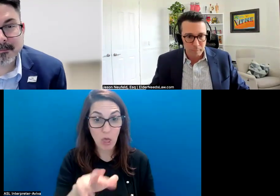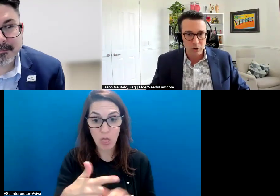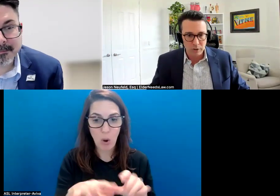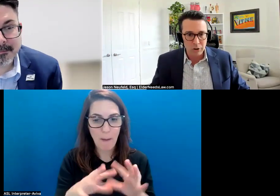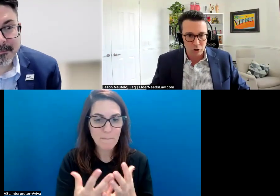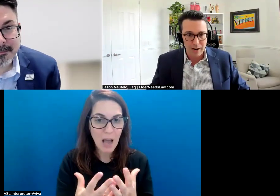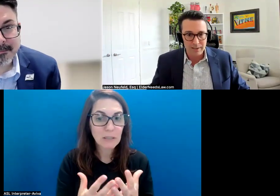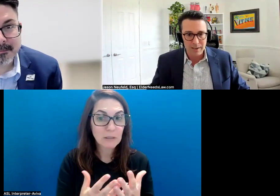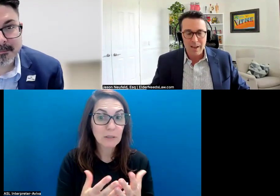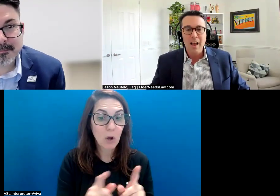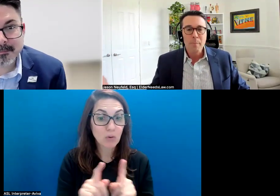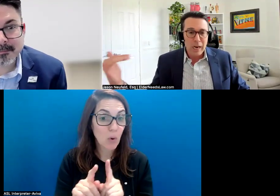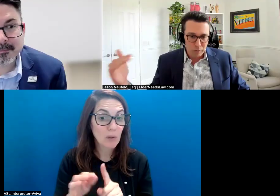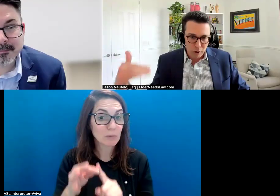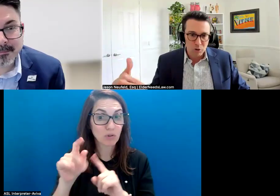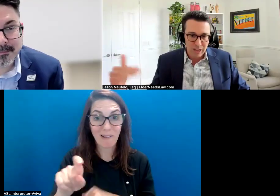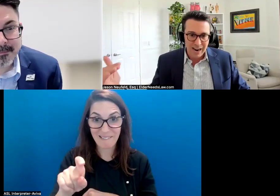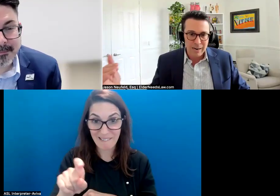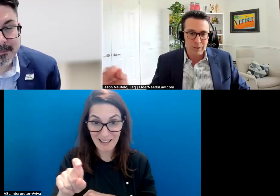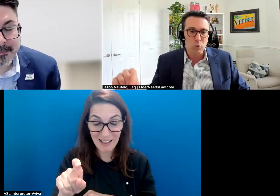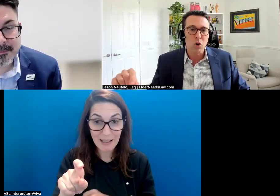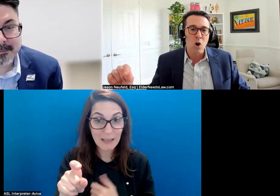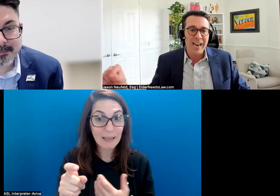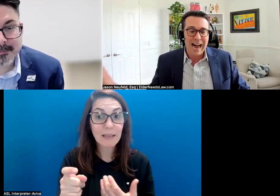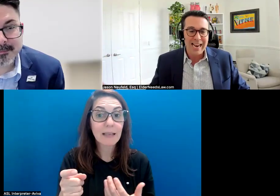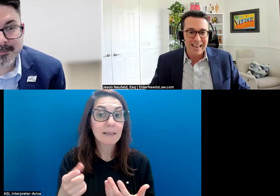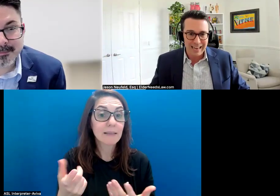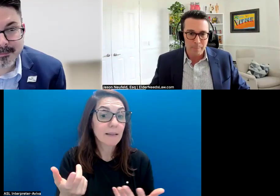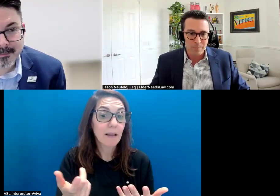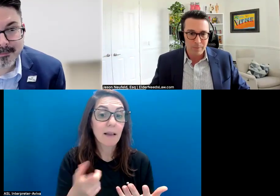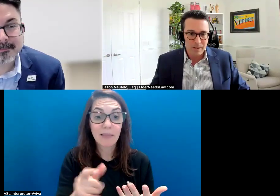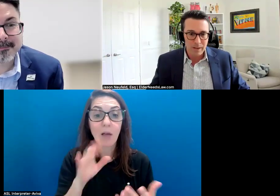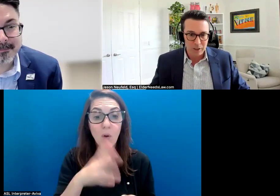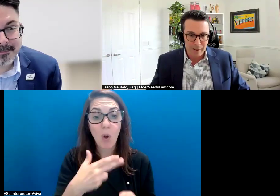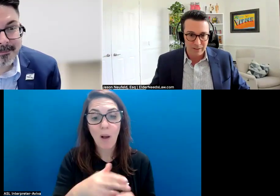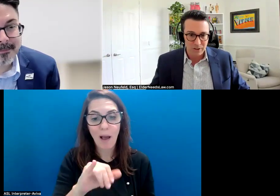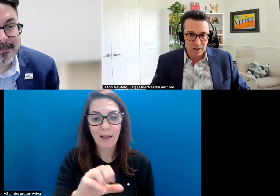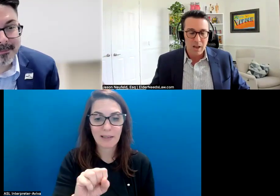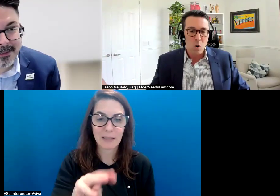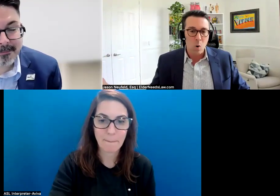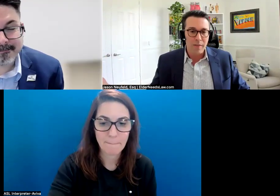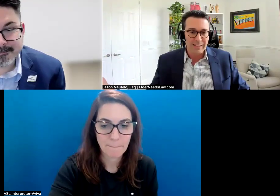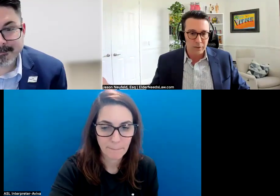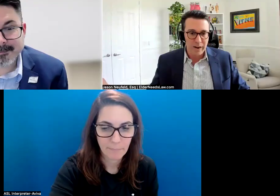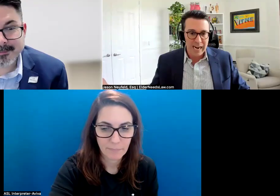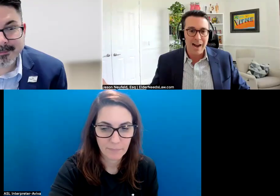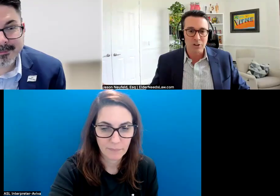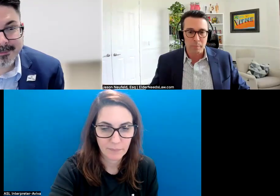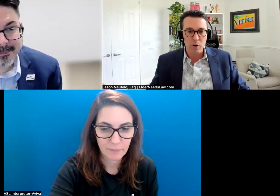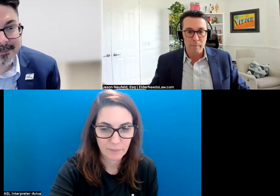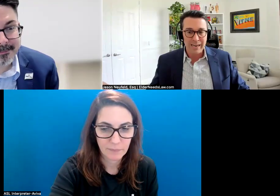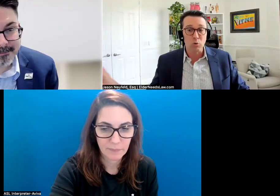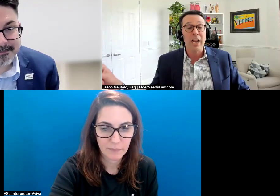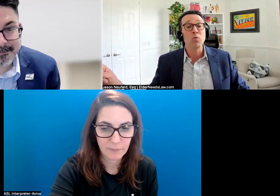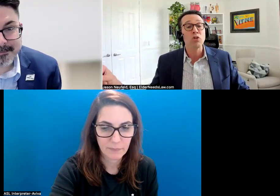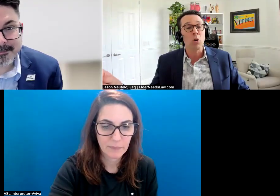including a special needs trust, pays for those 7 items, that's what's called an ISM expense, Yep. or that stands for in-kind